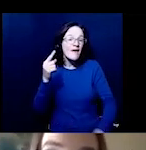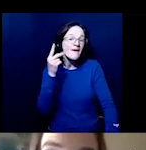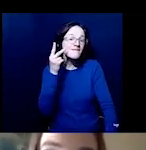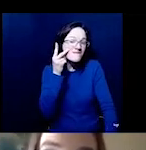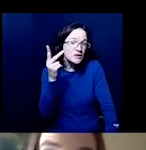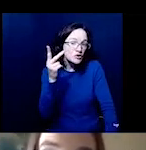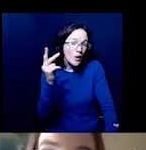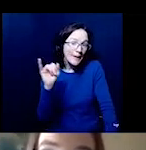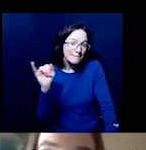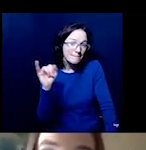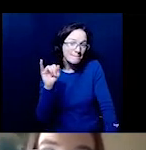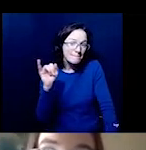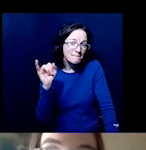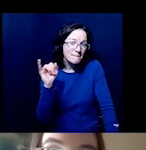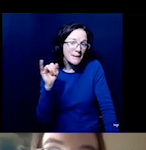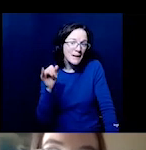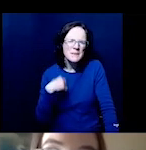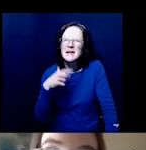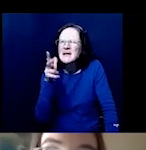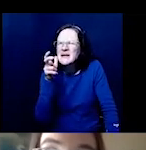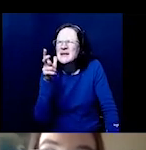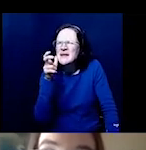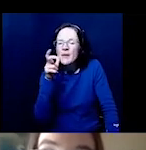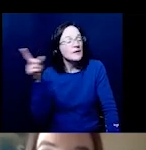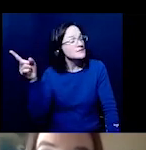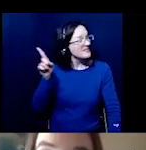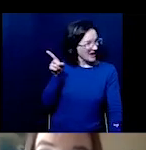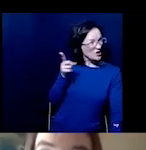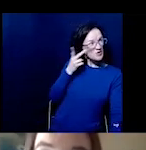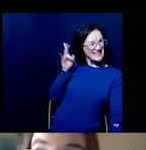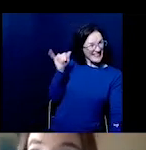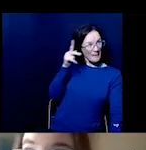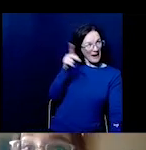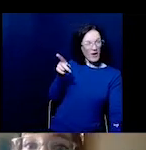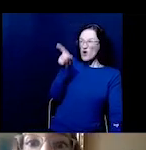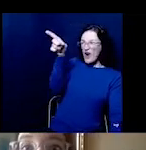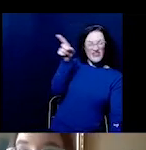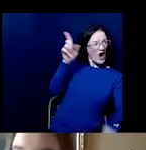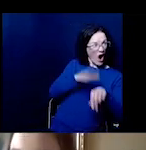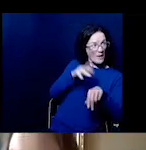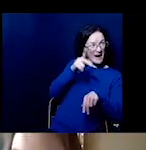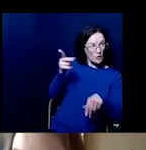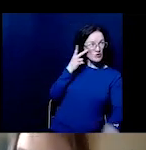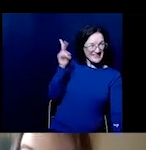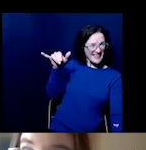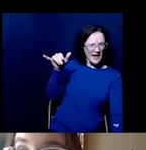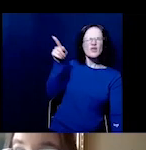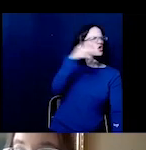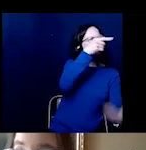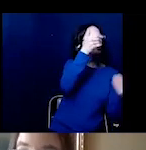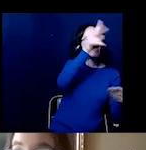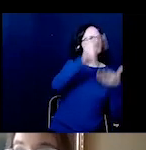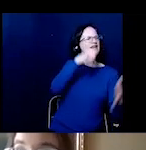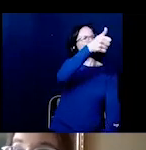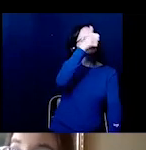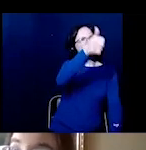to understand what he said in class, but he referred to the PowerPoint as much and doesn't read it. Oh, so like, for example,